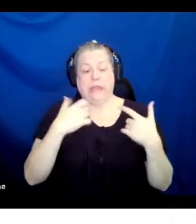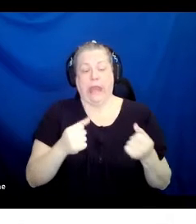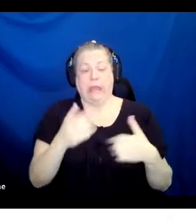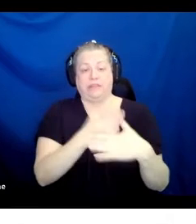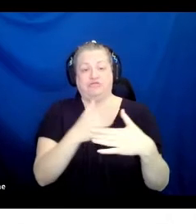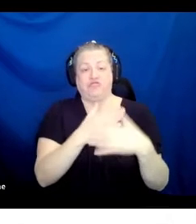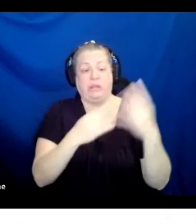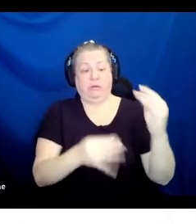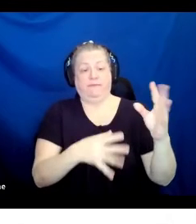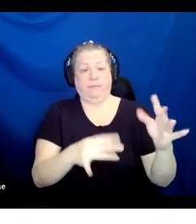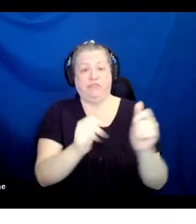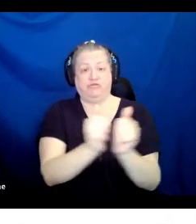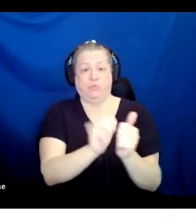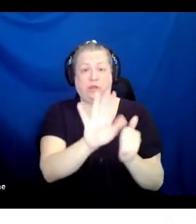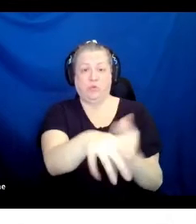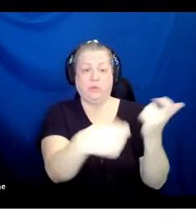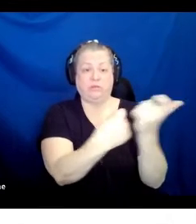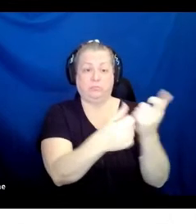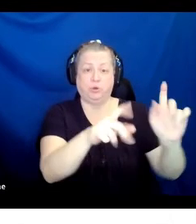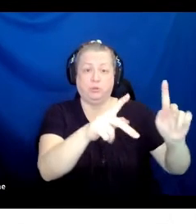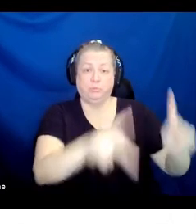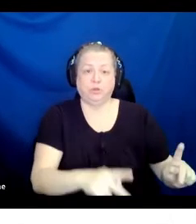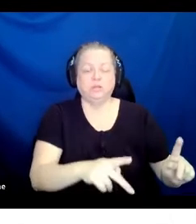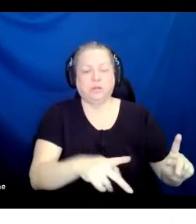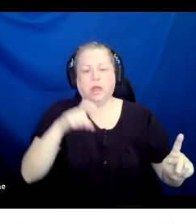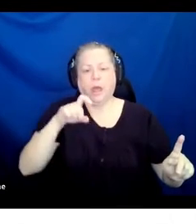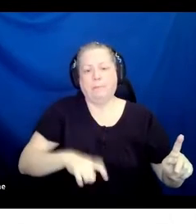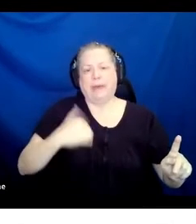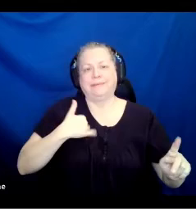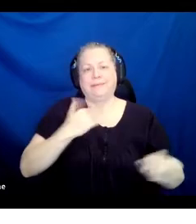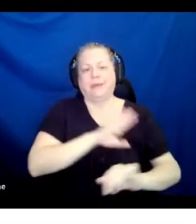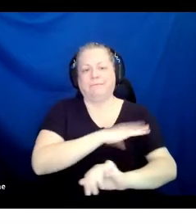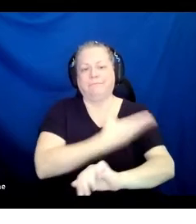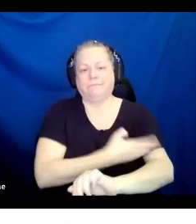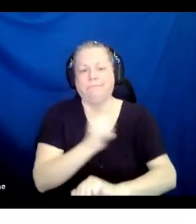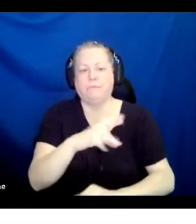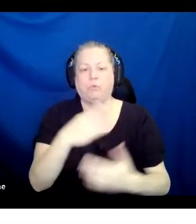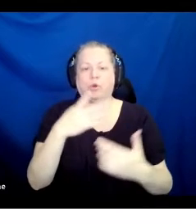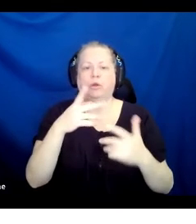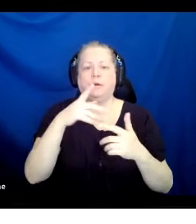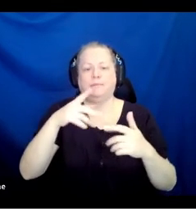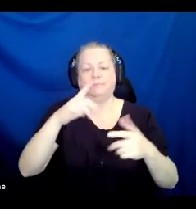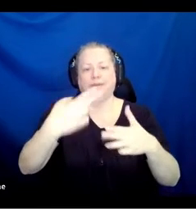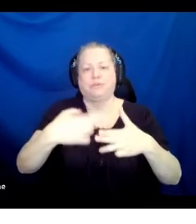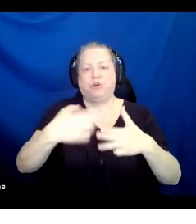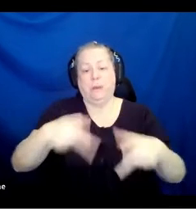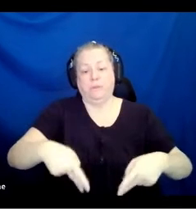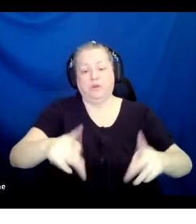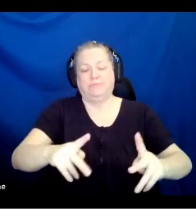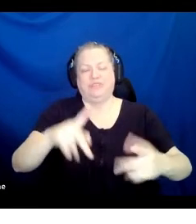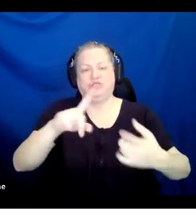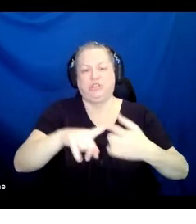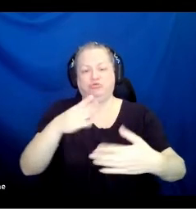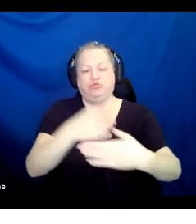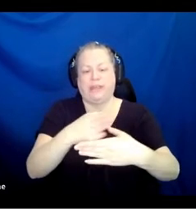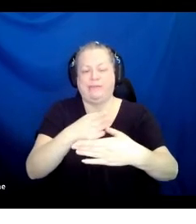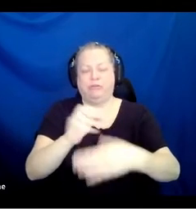with someone, MassHealth needs to have either a permission to share form or an